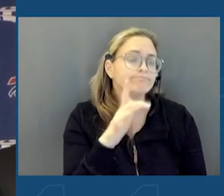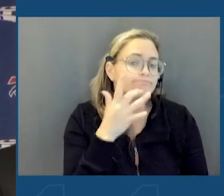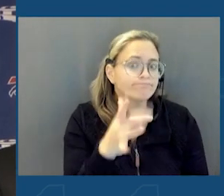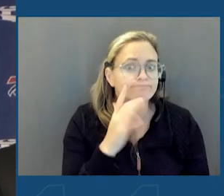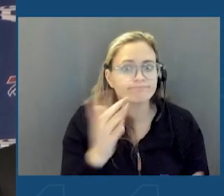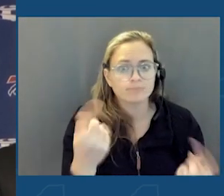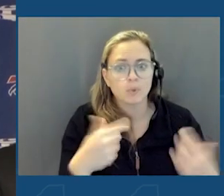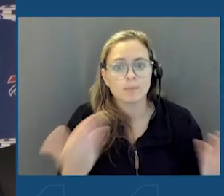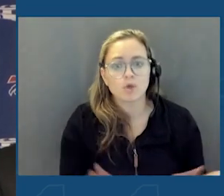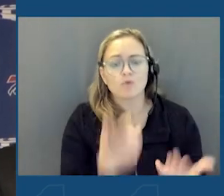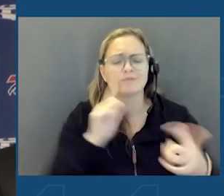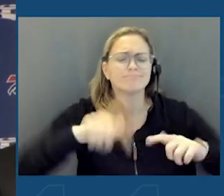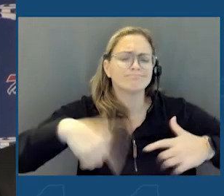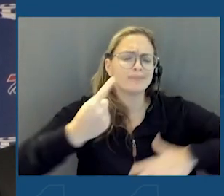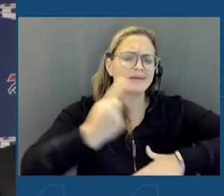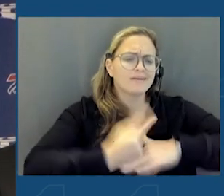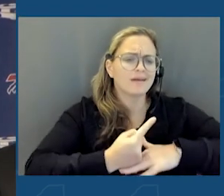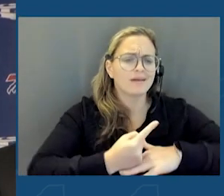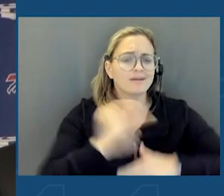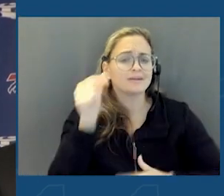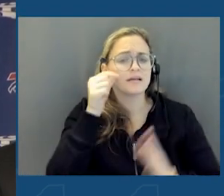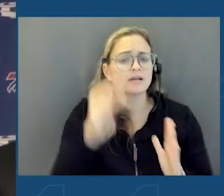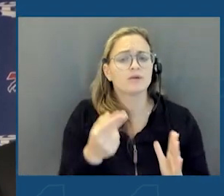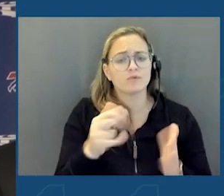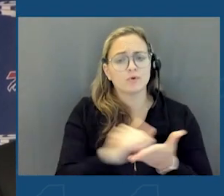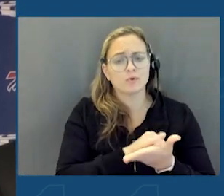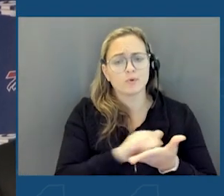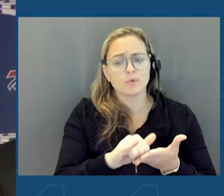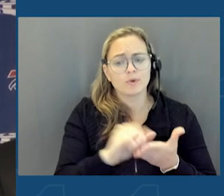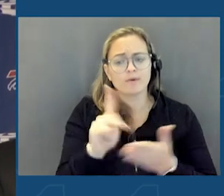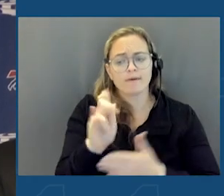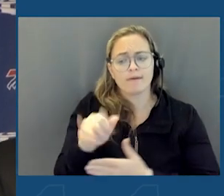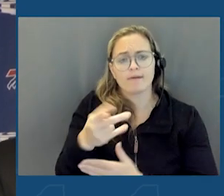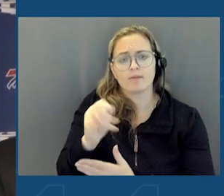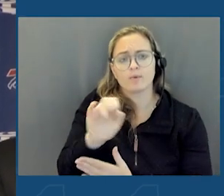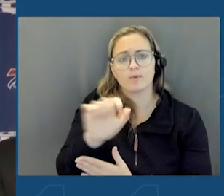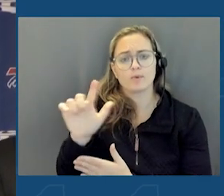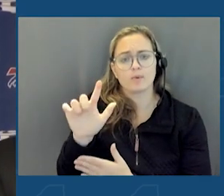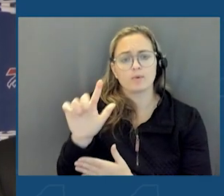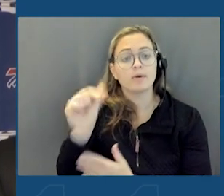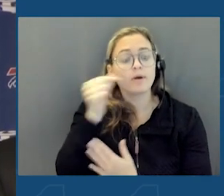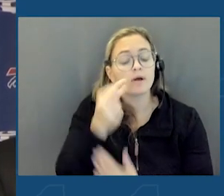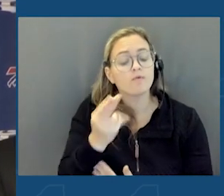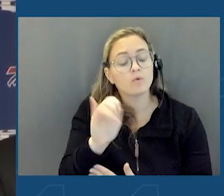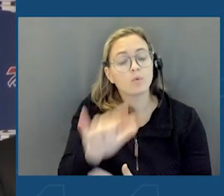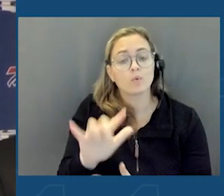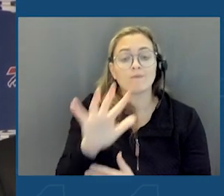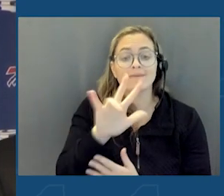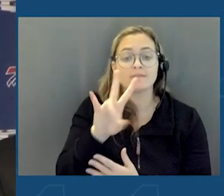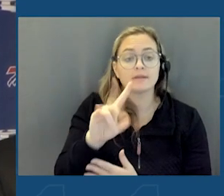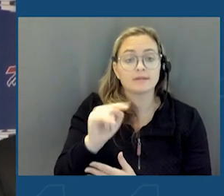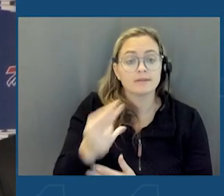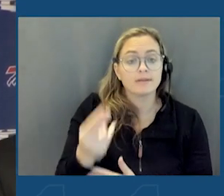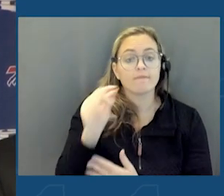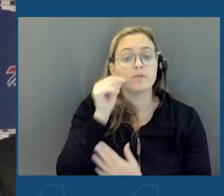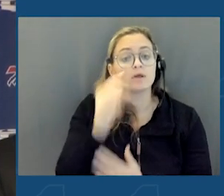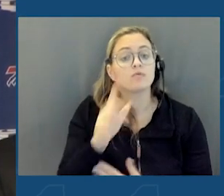for this big day. It's our Governor of New York, Kathy Hochul. Governor Hochul is the 57th governor of